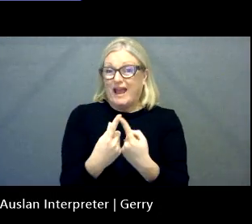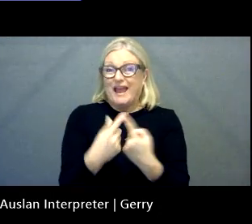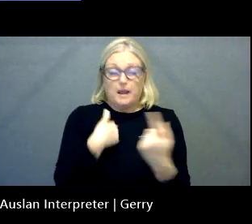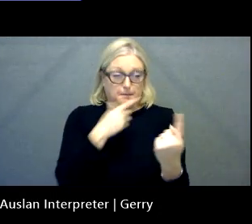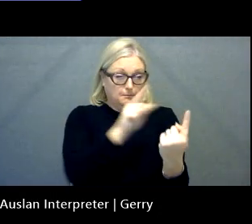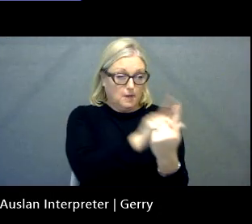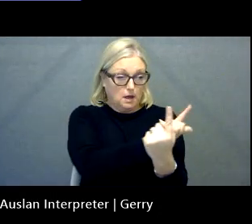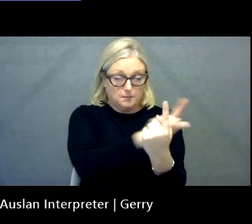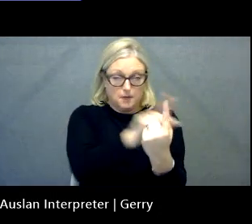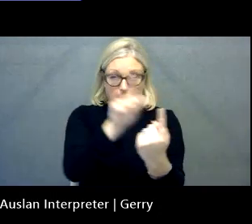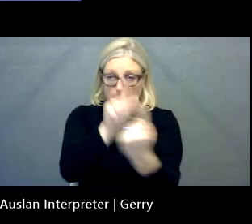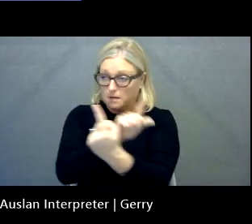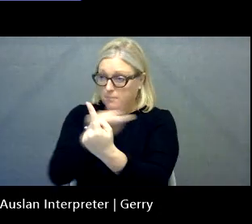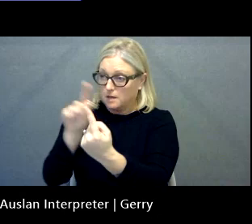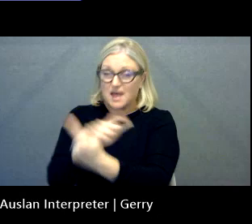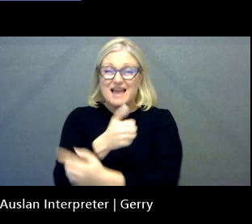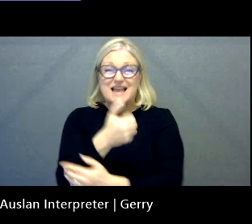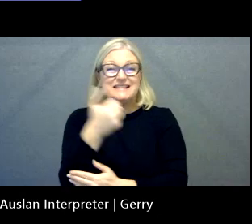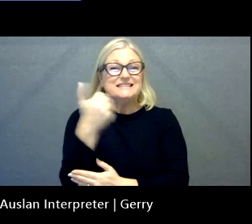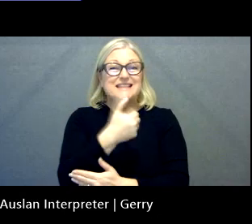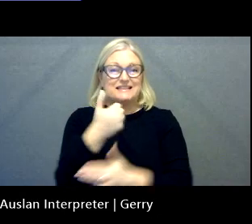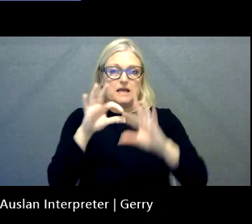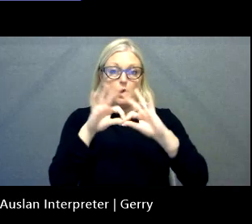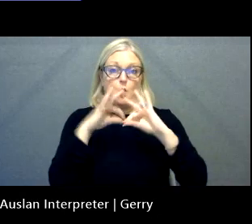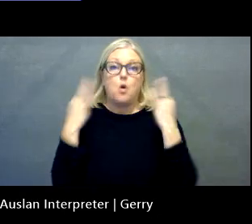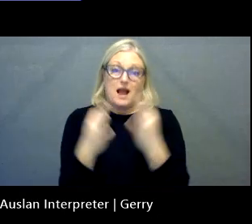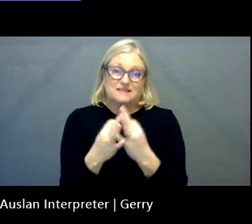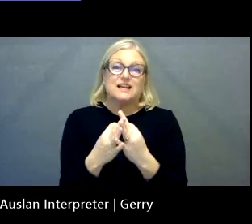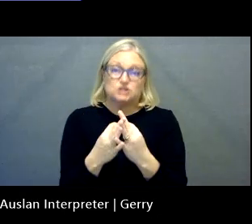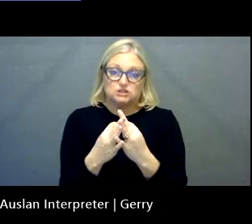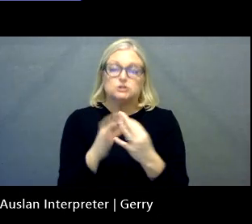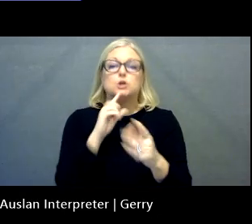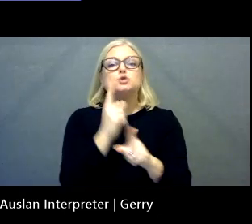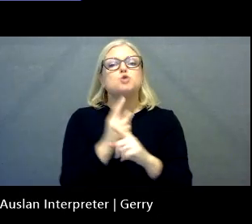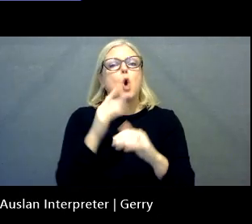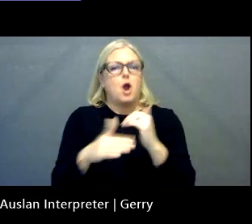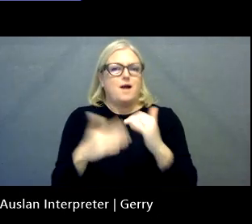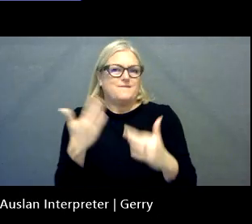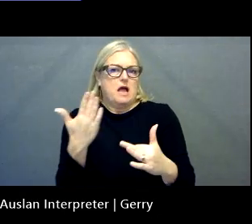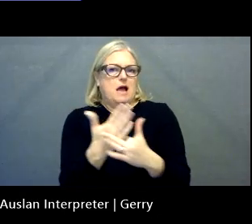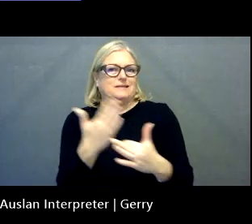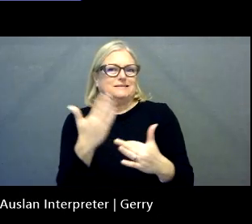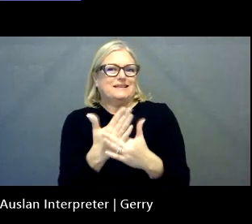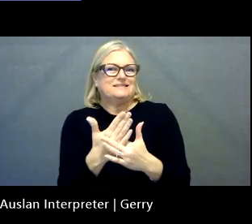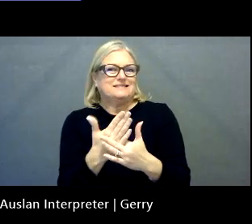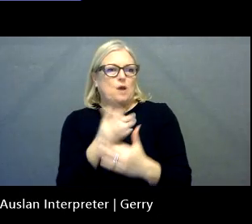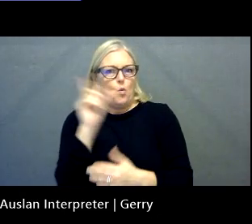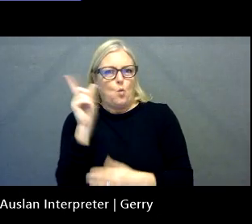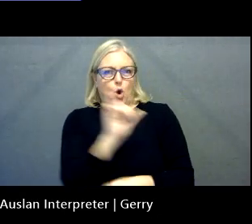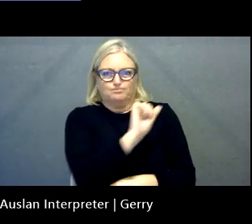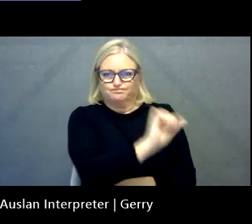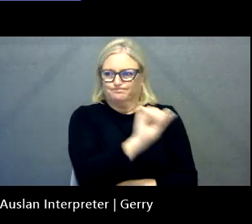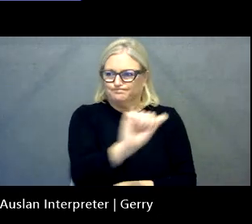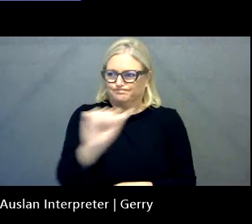organisations, particularly looking at accommodations in survey completion and how we could do that as well as